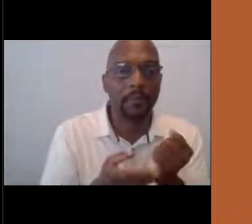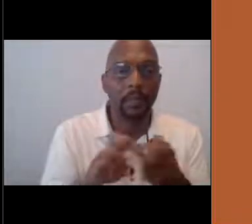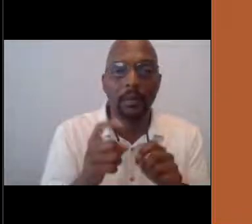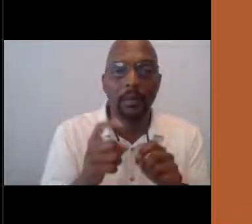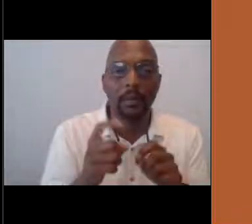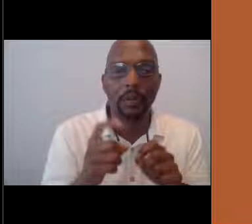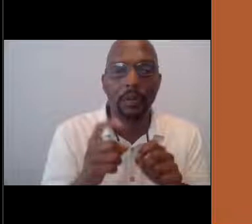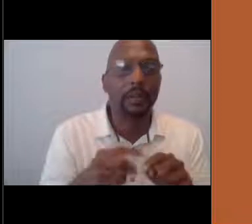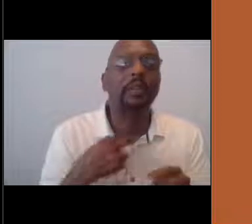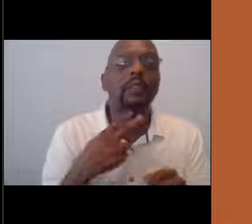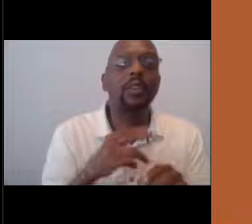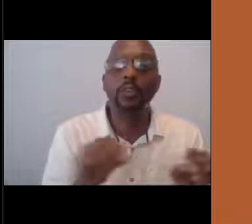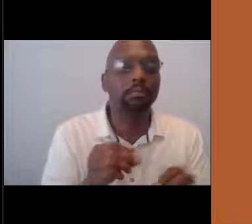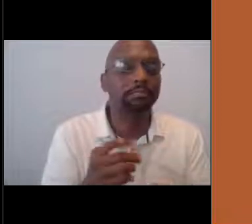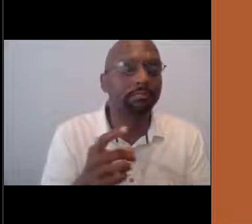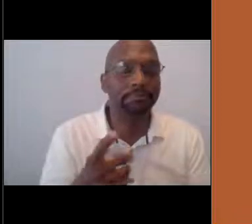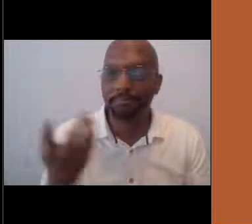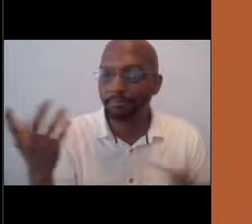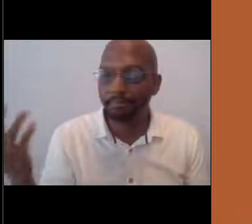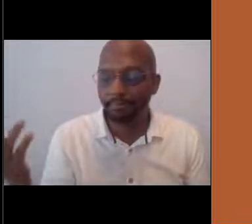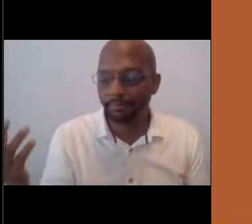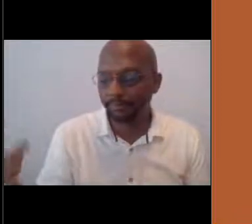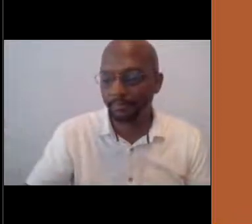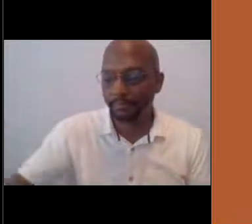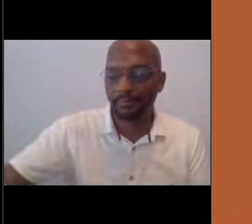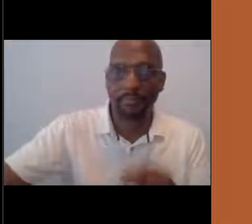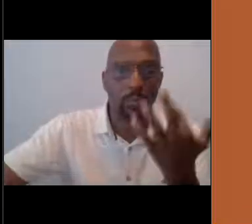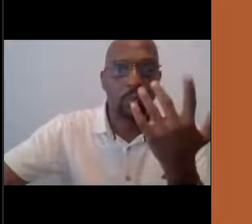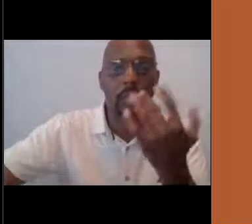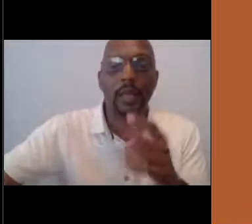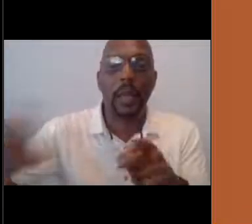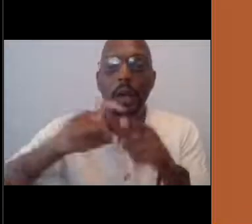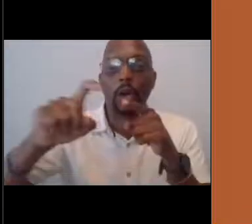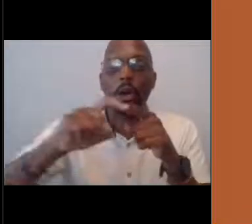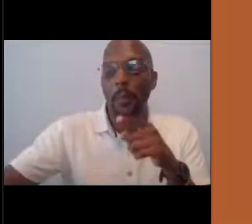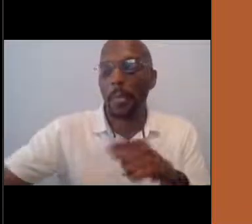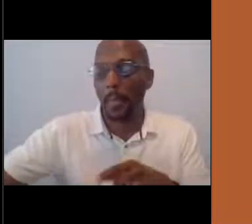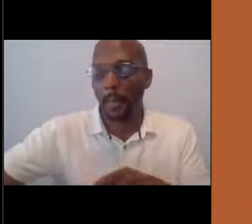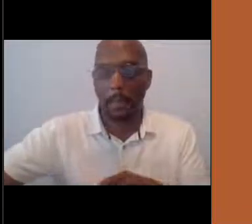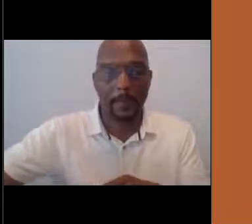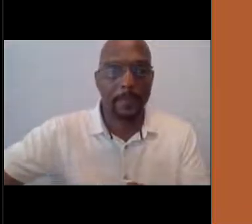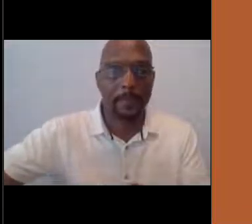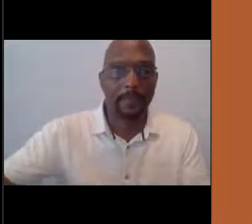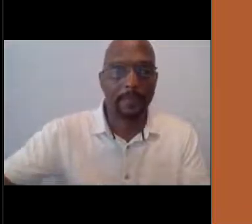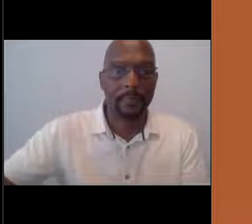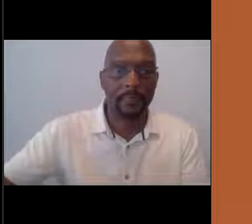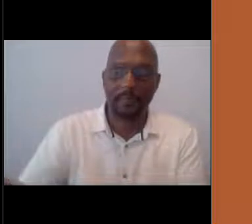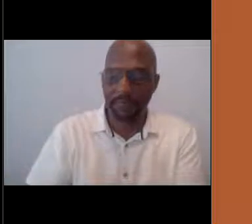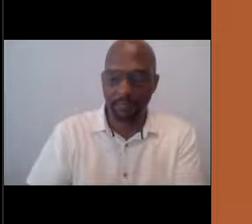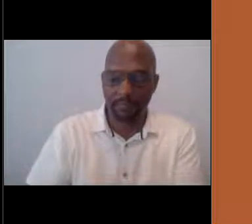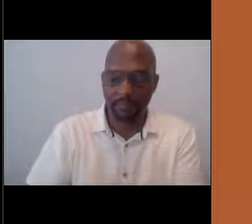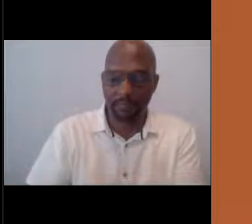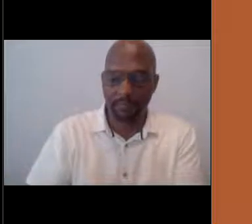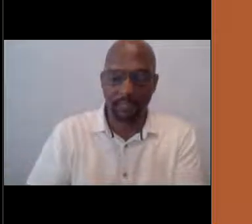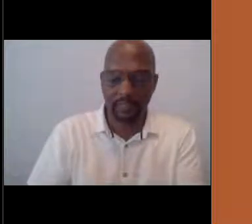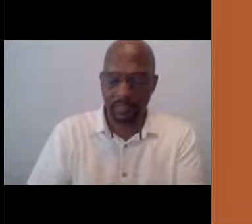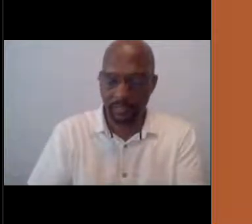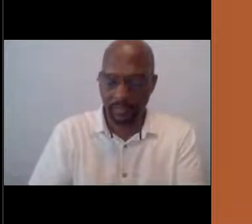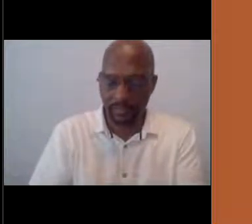agreements with. But we are on Chumash land, and this week was Indigenous Peoples Day.